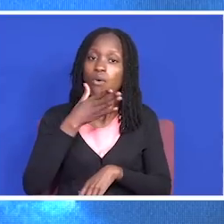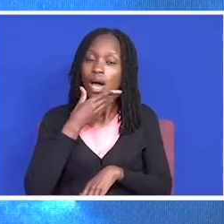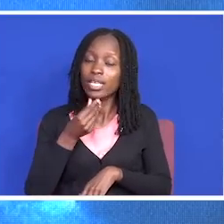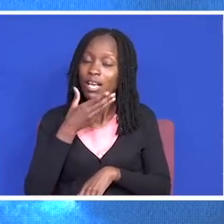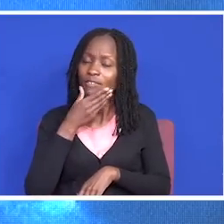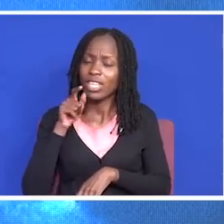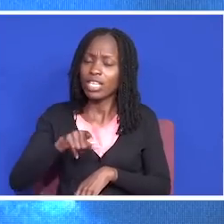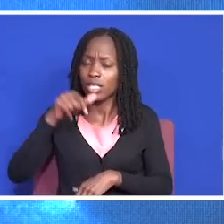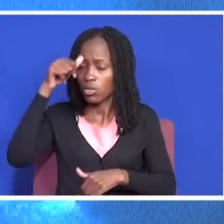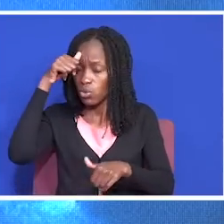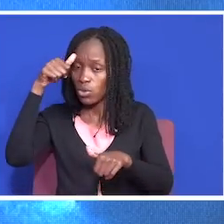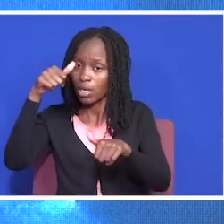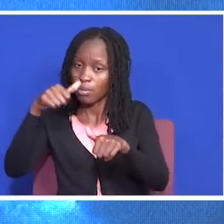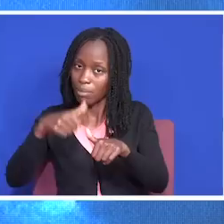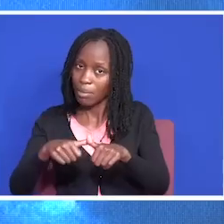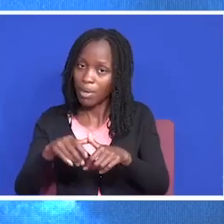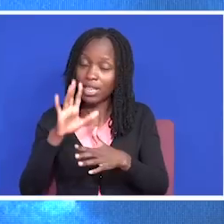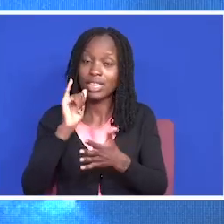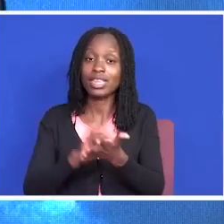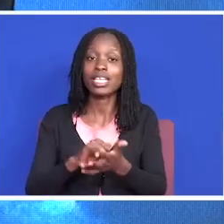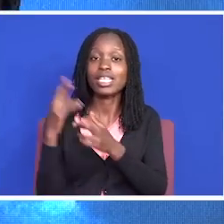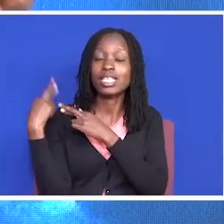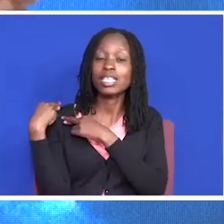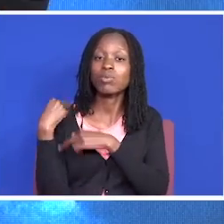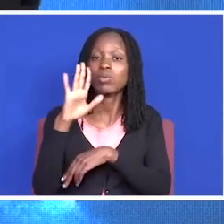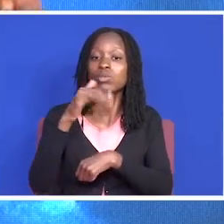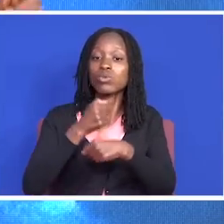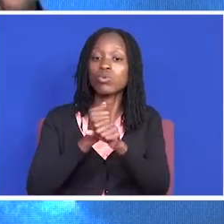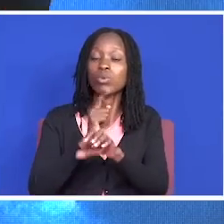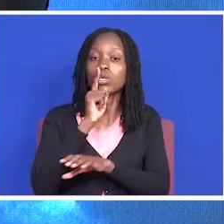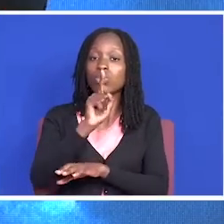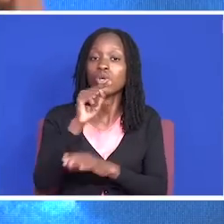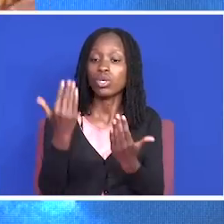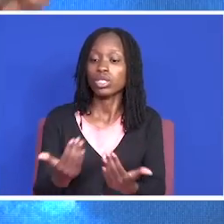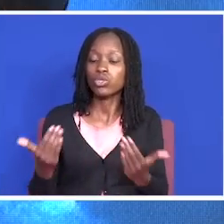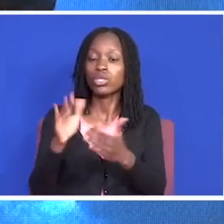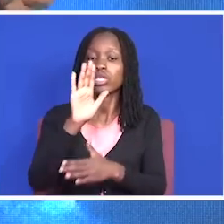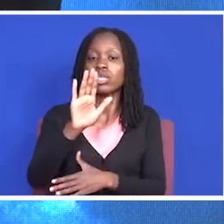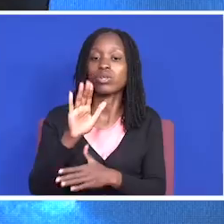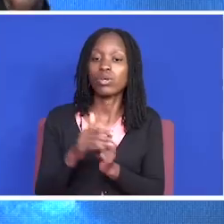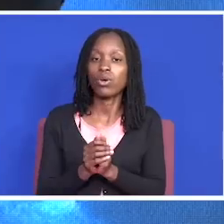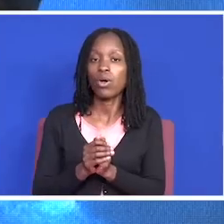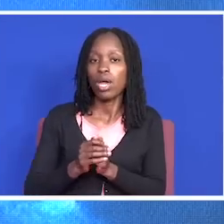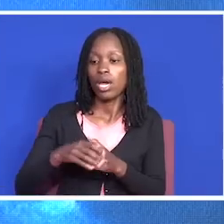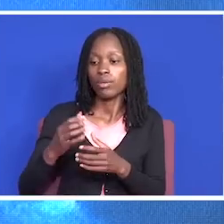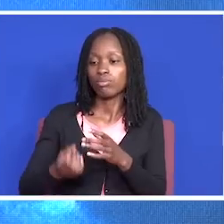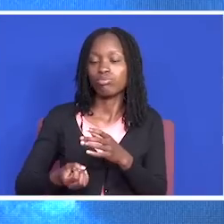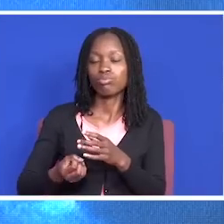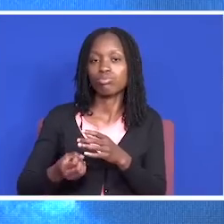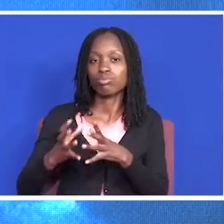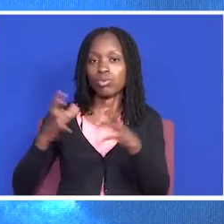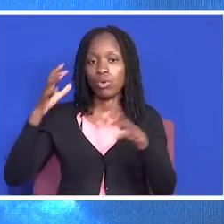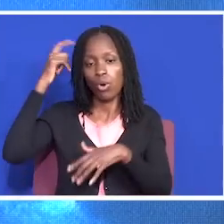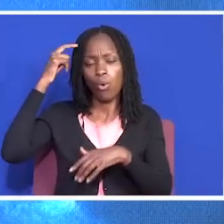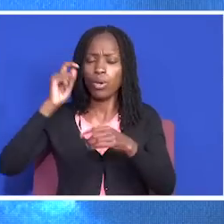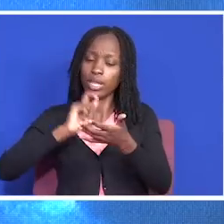Day, should be reminded that it's your responsibility to ensure your children have intellectual development. They're